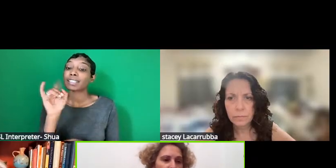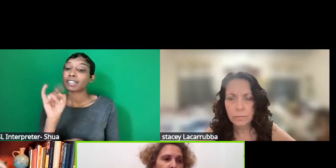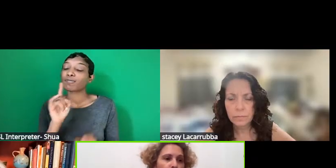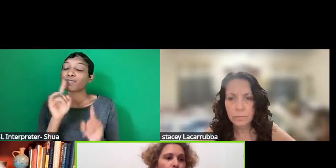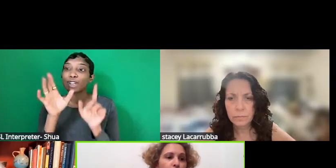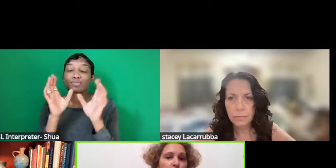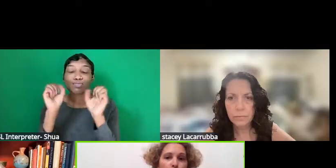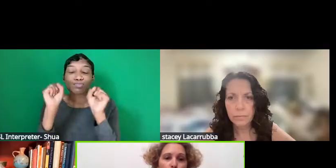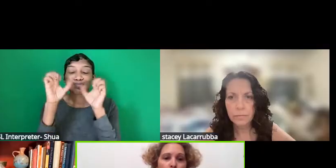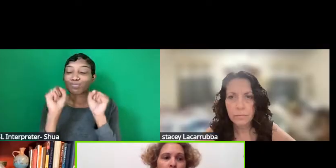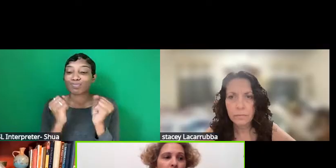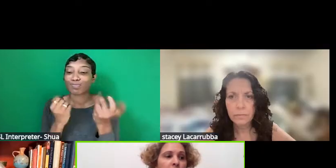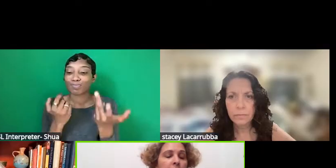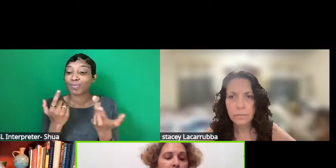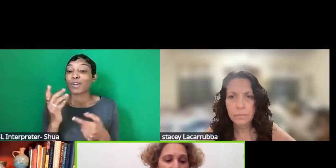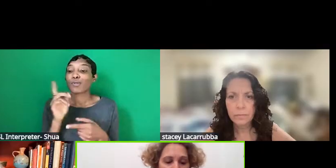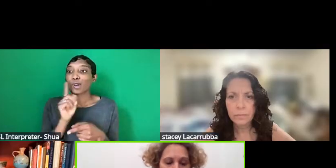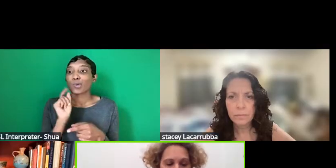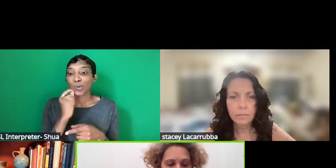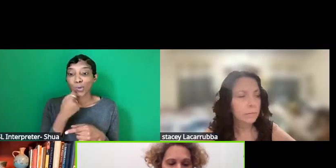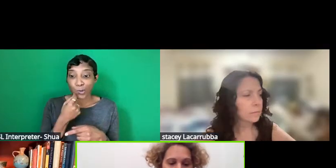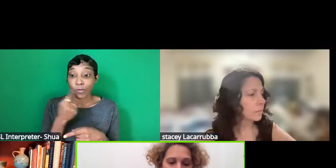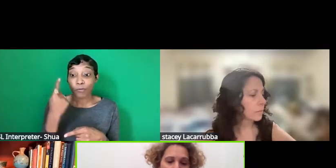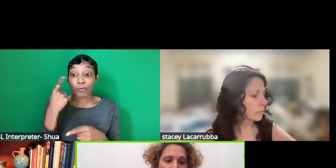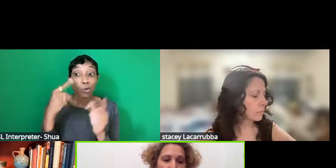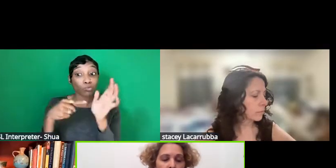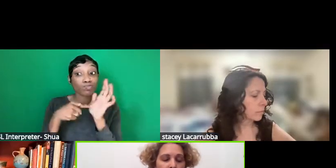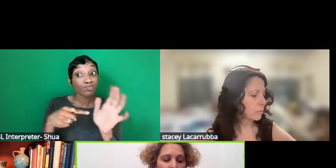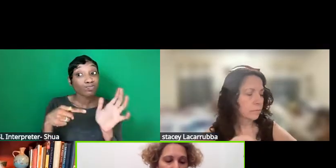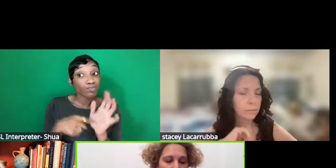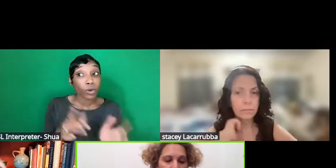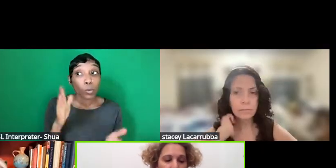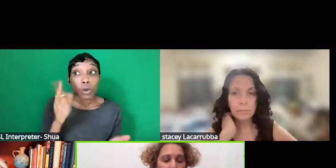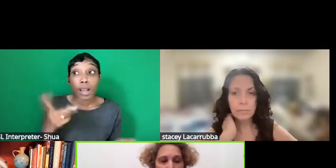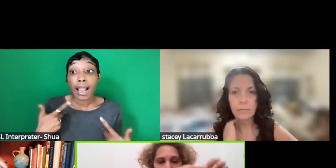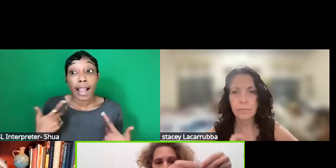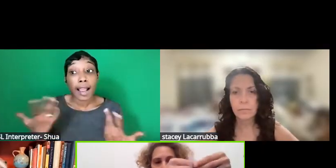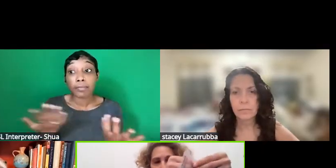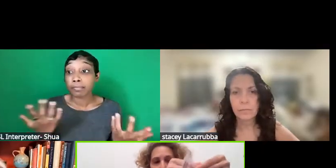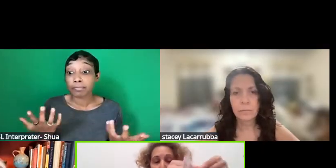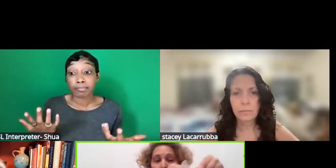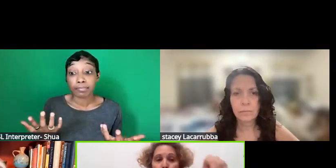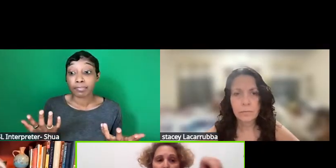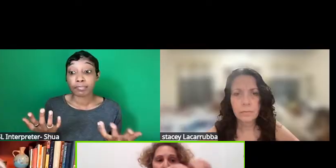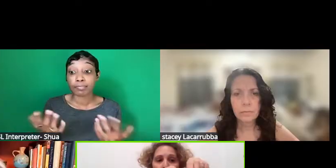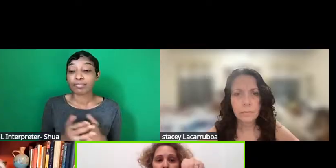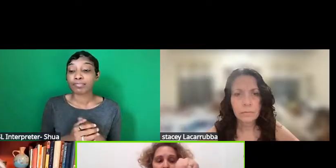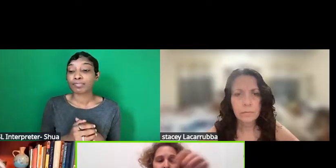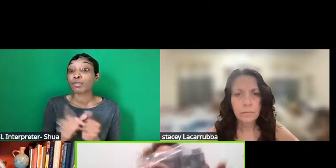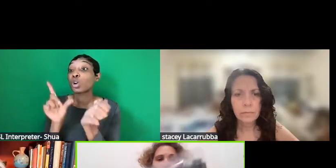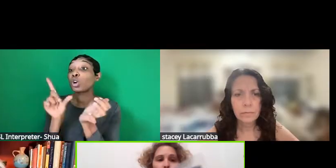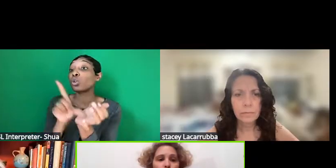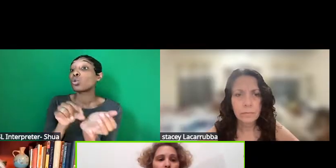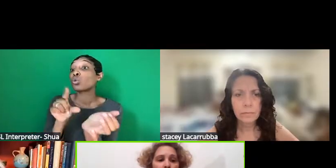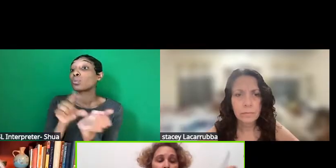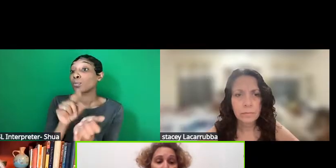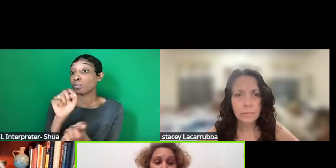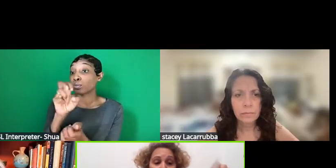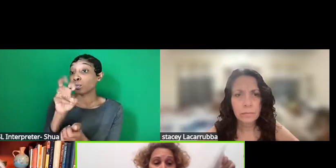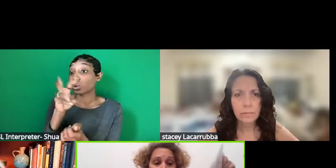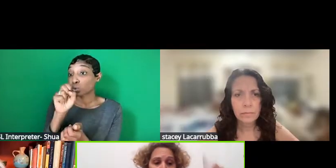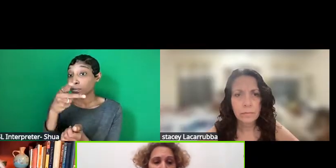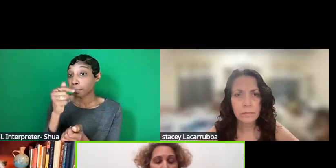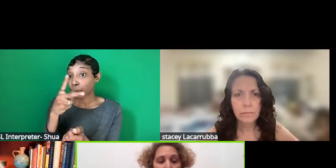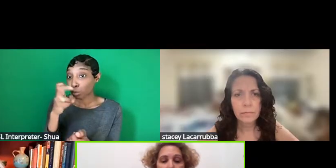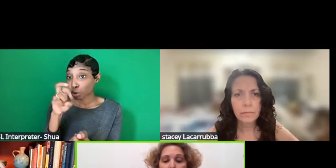cool things. So for one, it's going to have some newspaper. So like I said, you're going to go ahead and